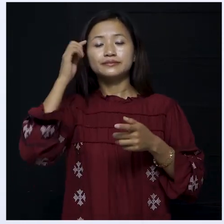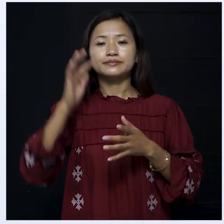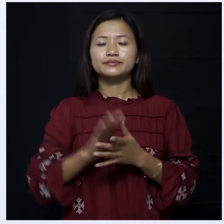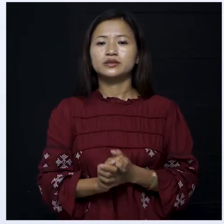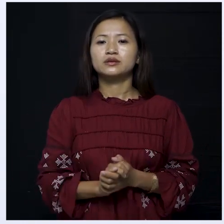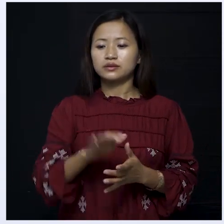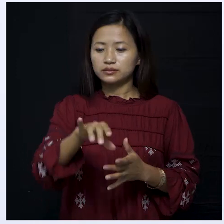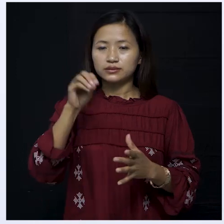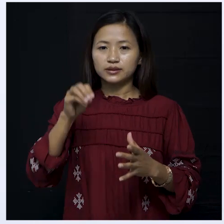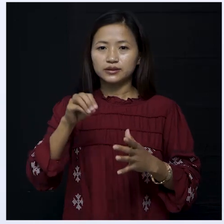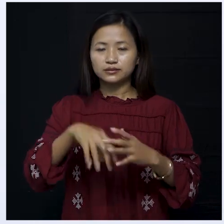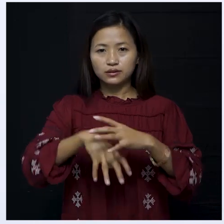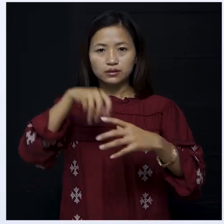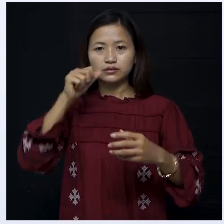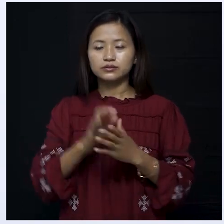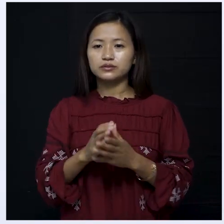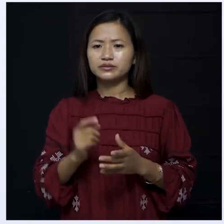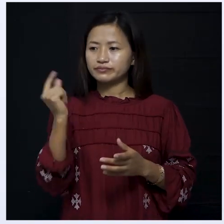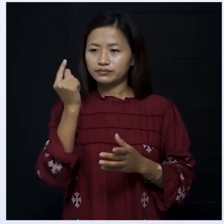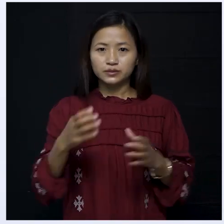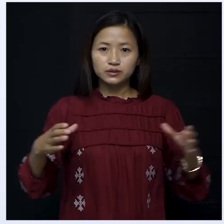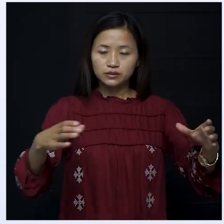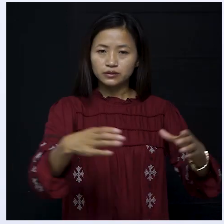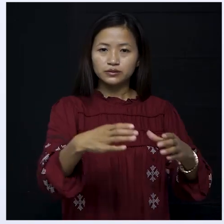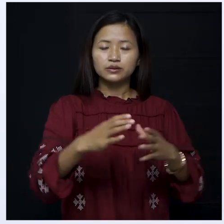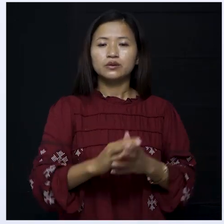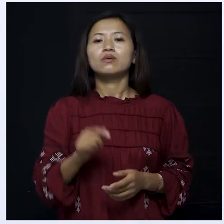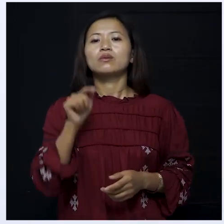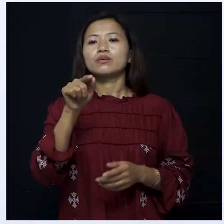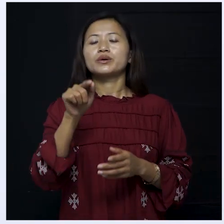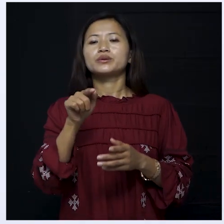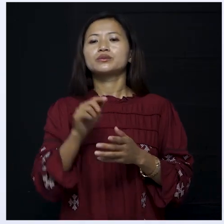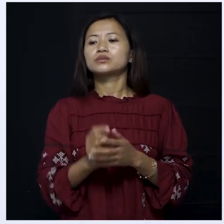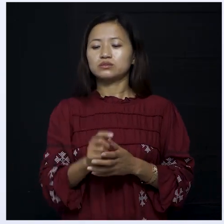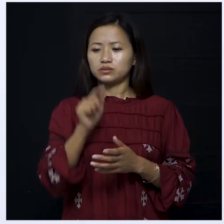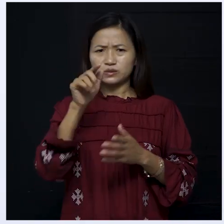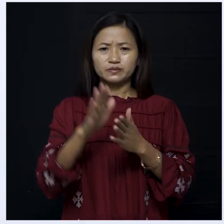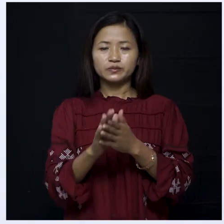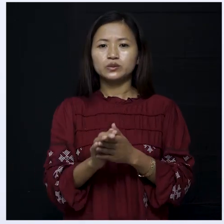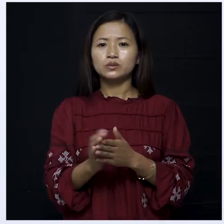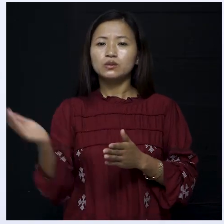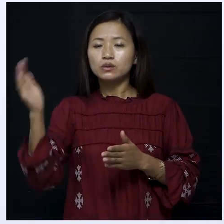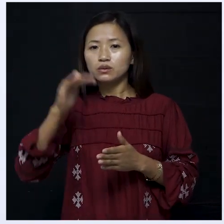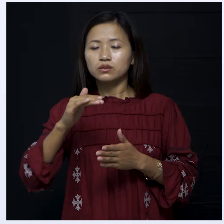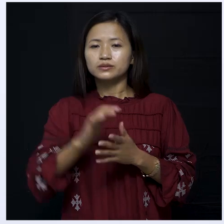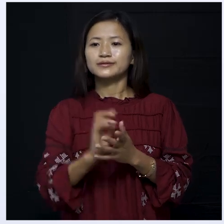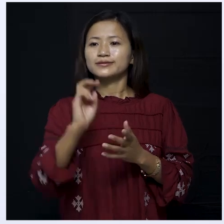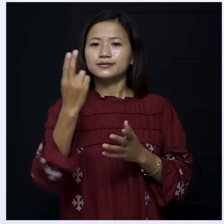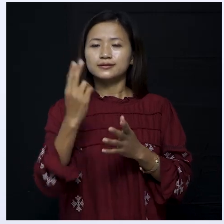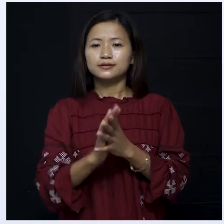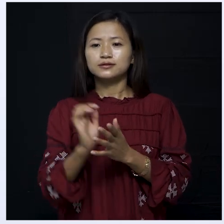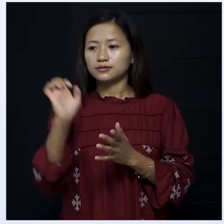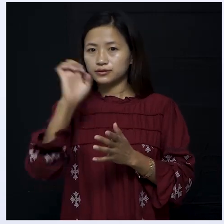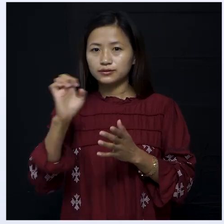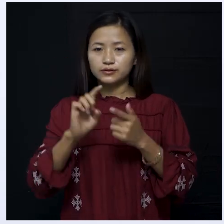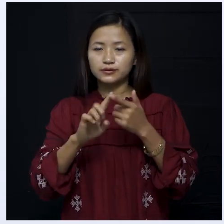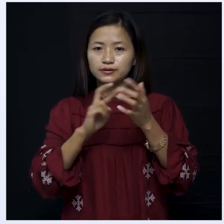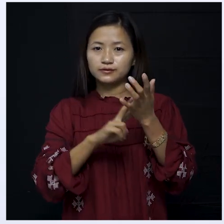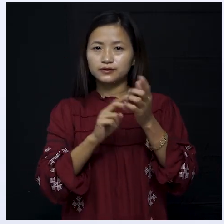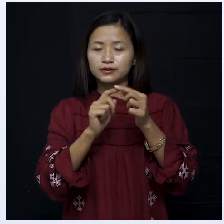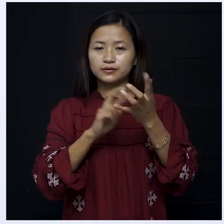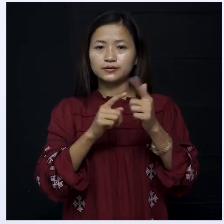taking out the trash, that's one, and when you called, this is the second event. So in other words, we